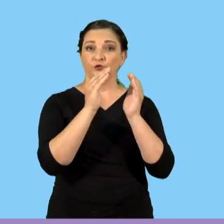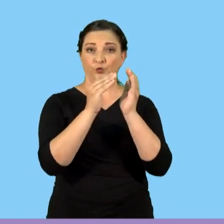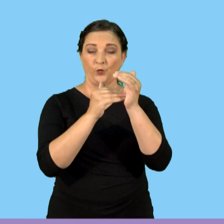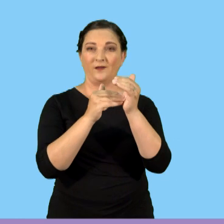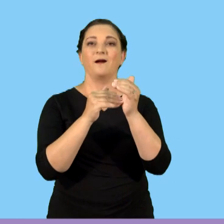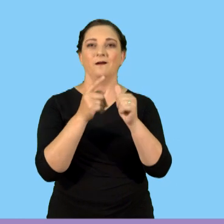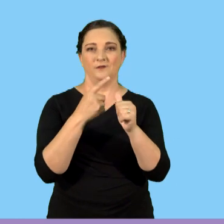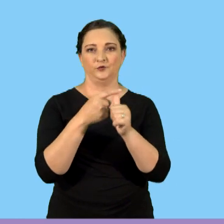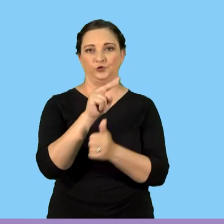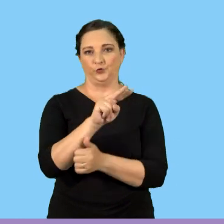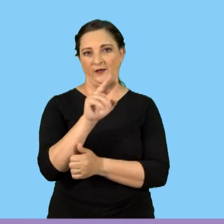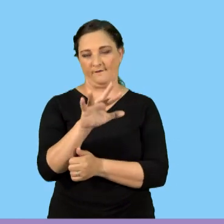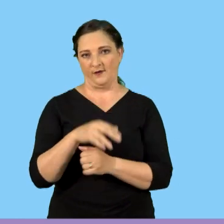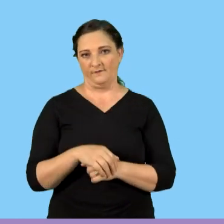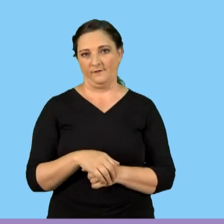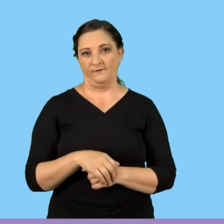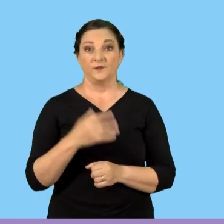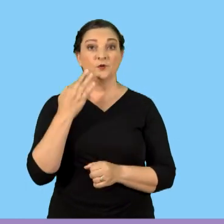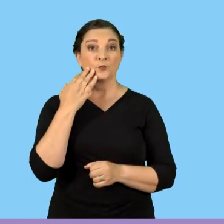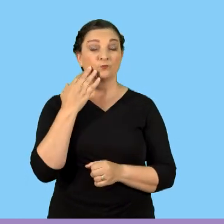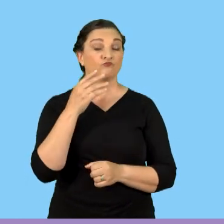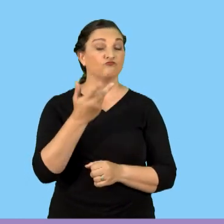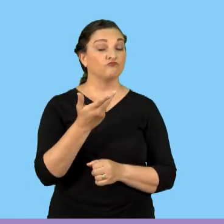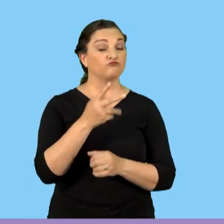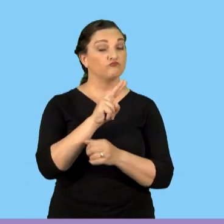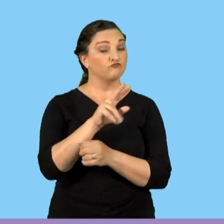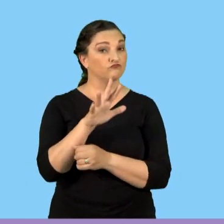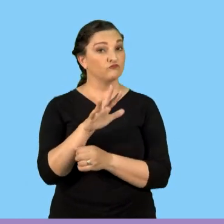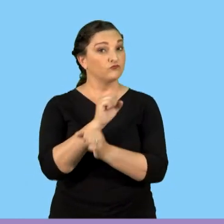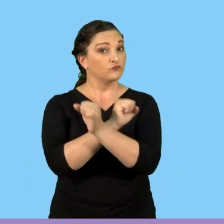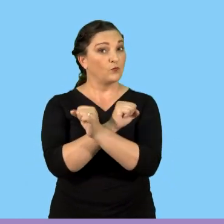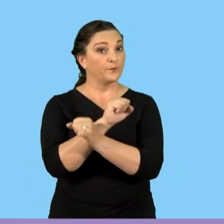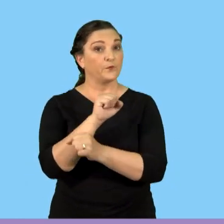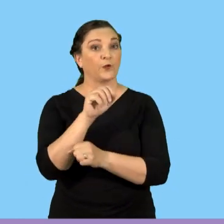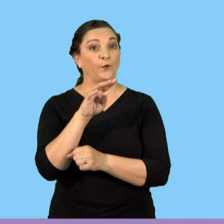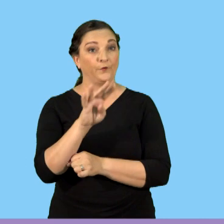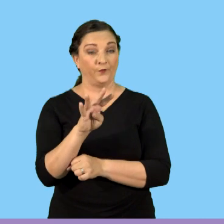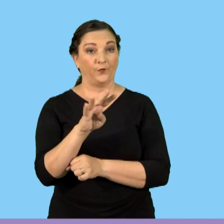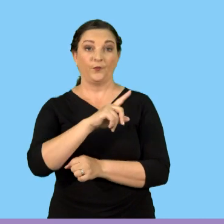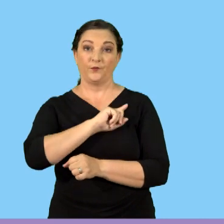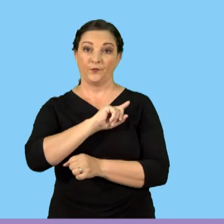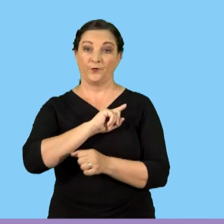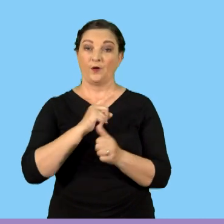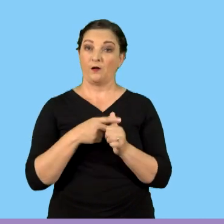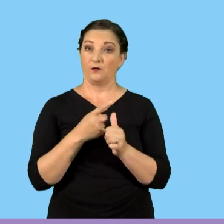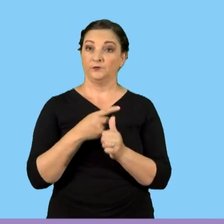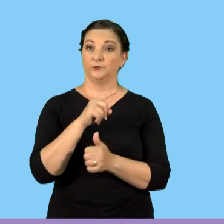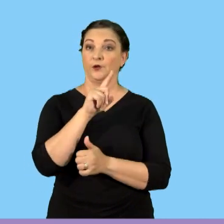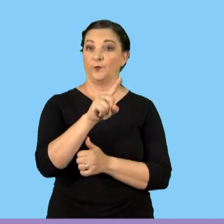That is 25. And when we multiply our 25 by 4, that gives